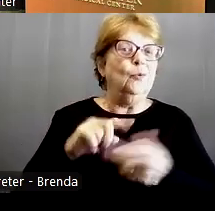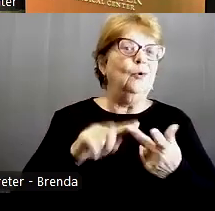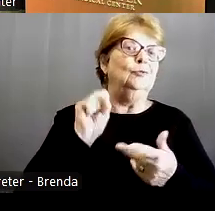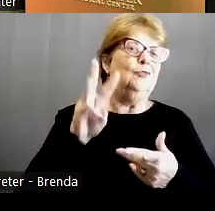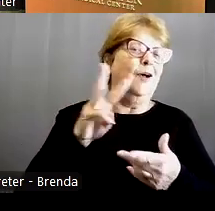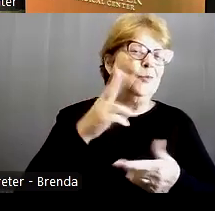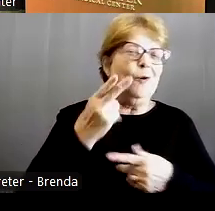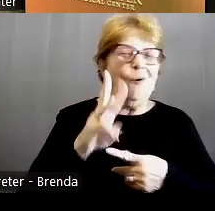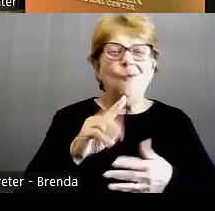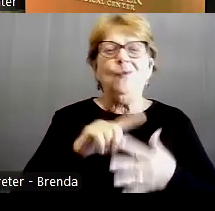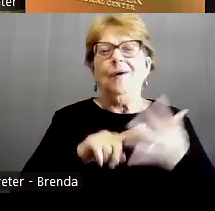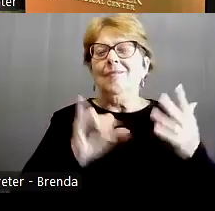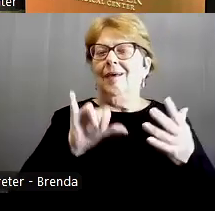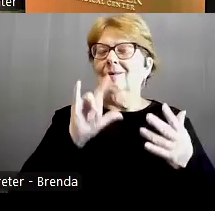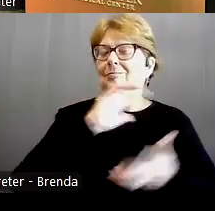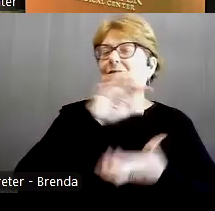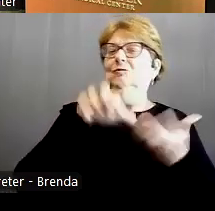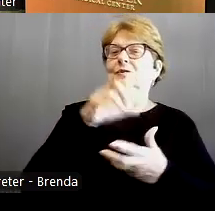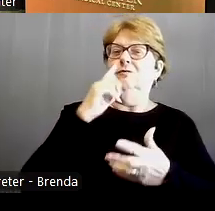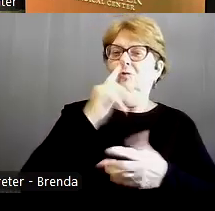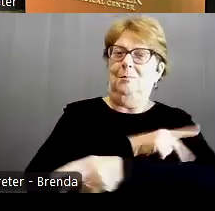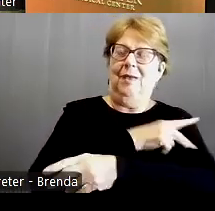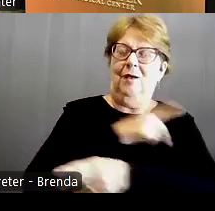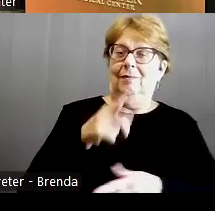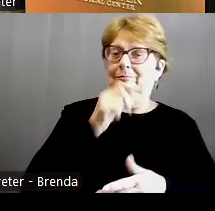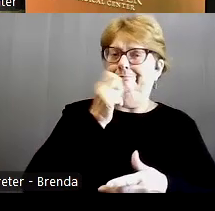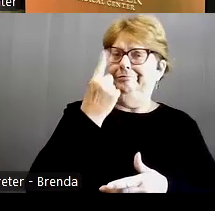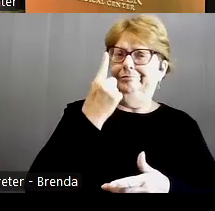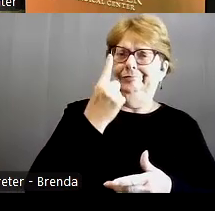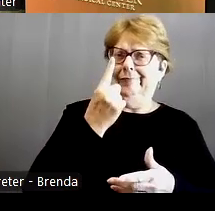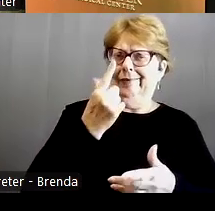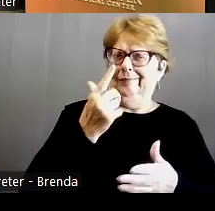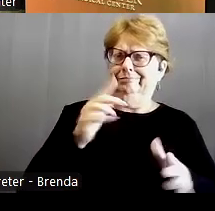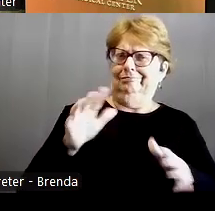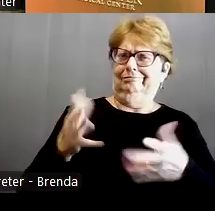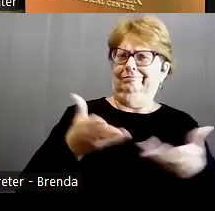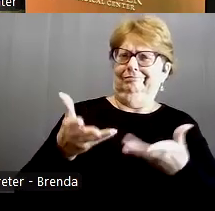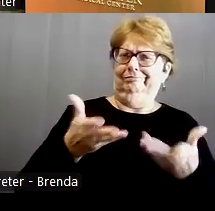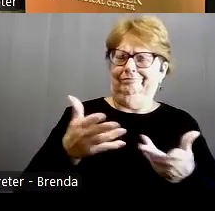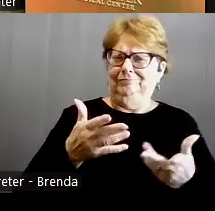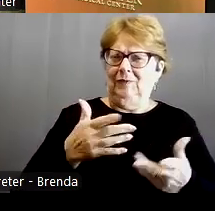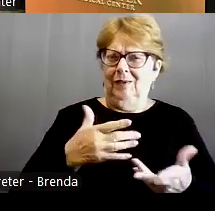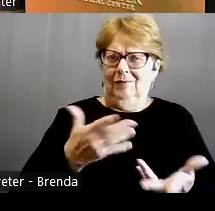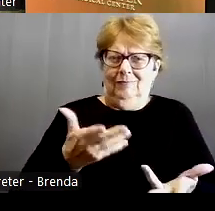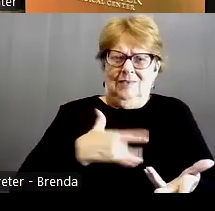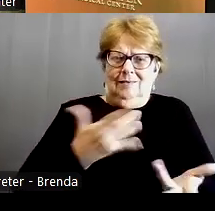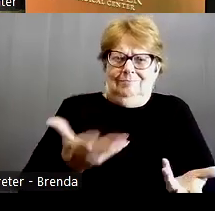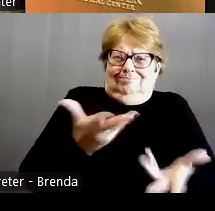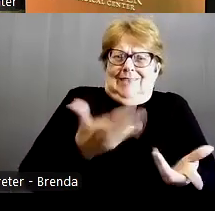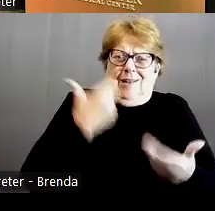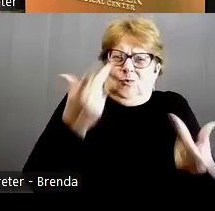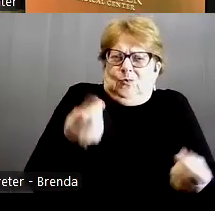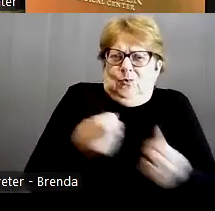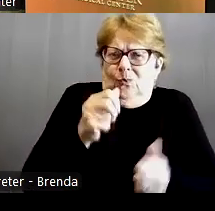patients and don't know programming or don't know piano tuning. This sort of breeds helplessness. They don't know what to do about it.